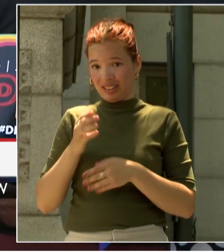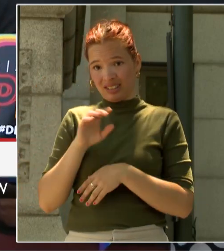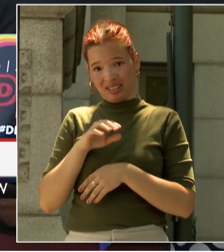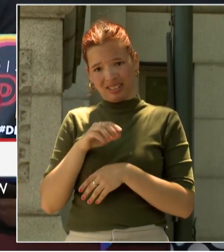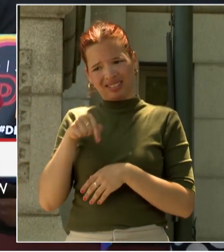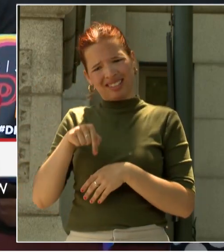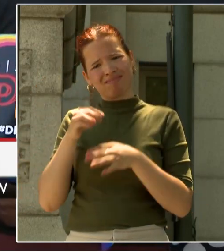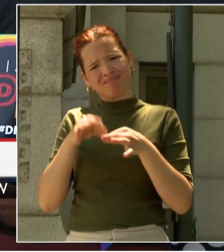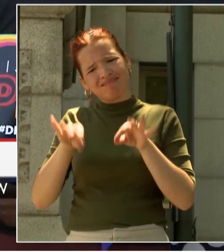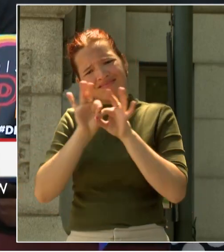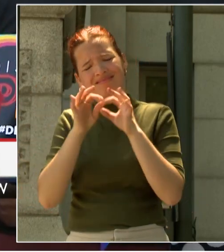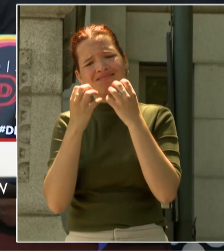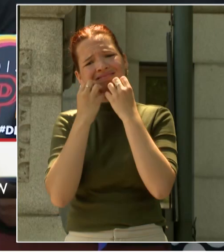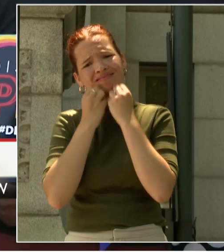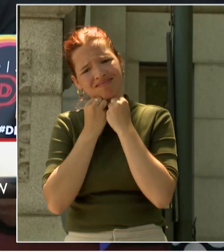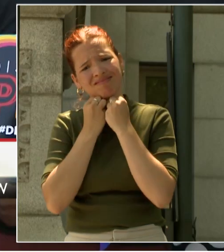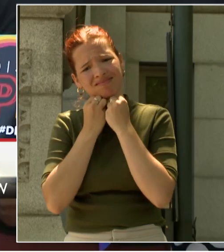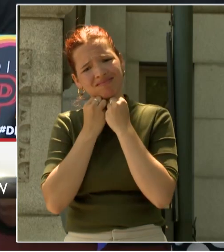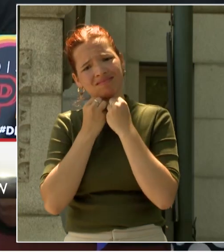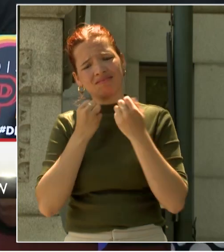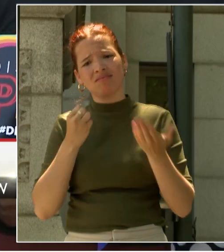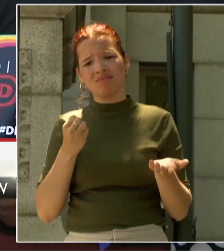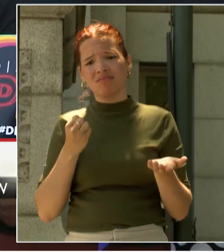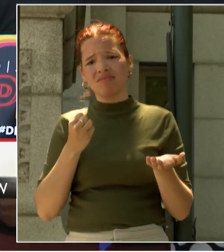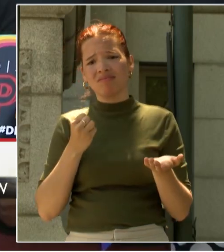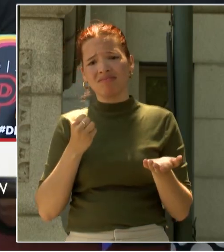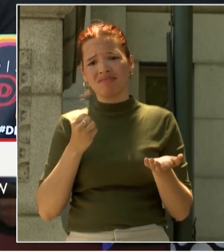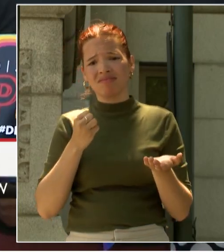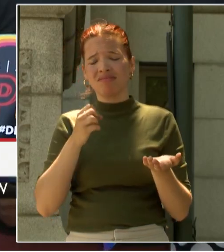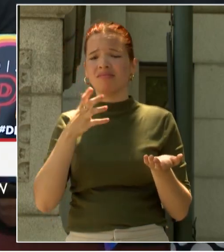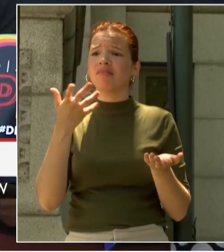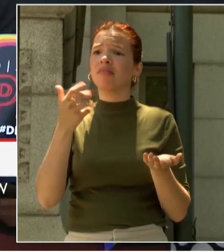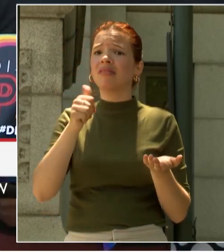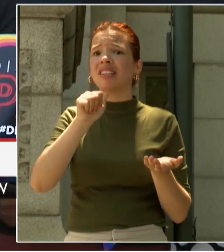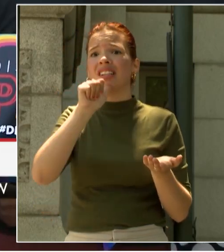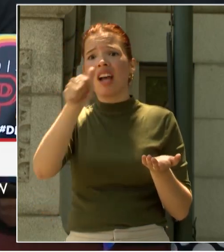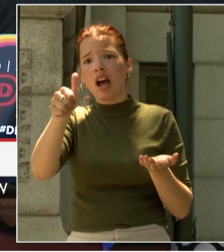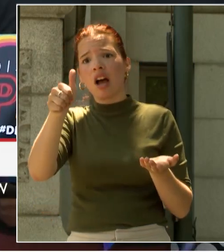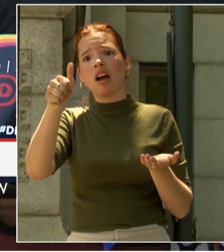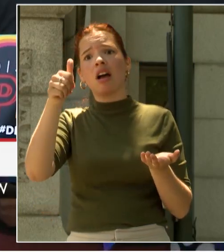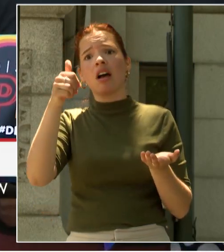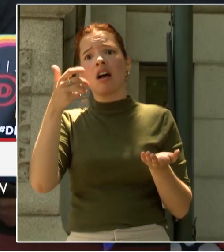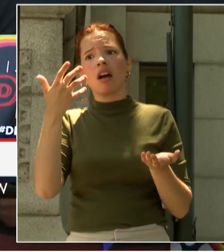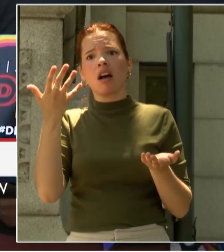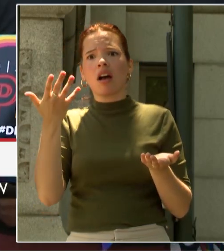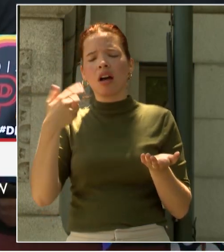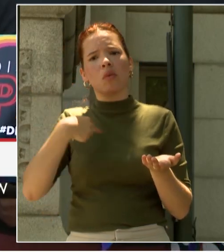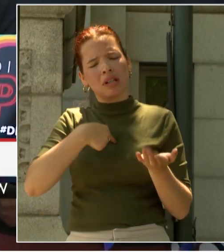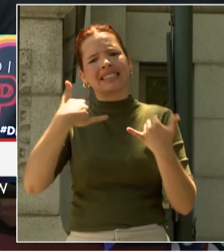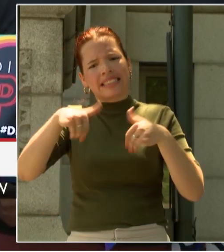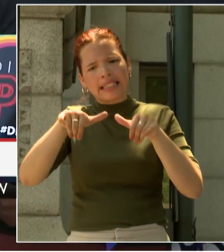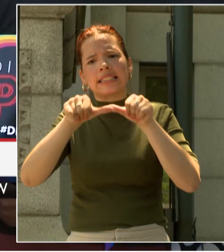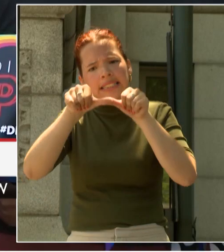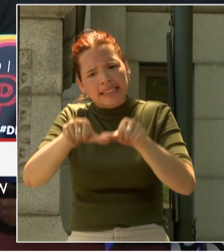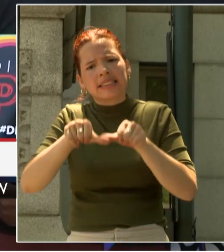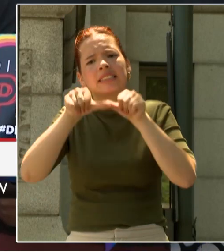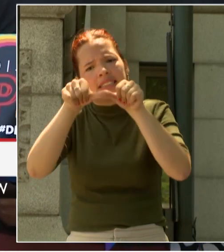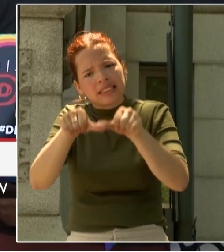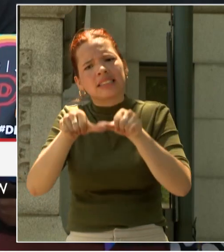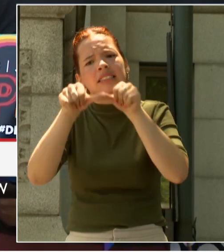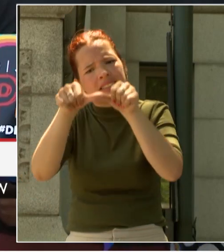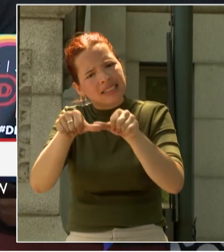not necessarily forever unless we rededicate ourselves to continuing to fight for those. I